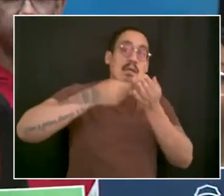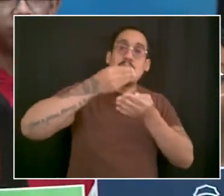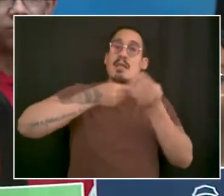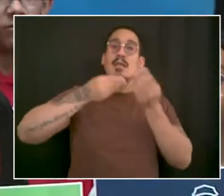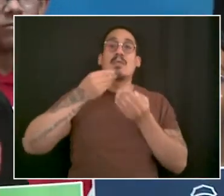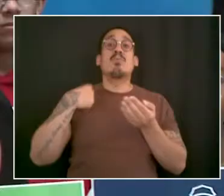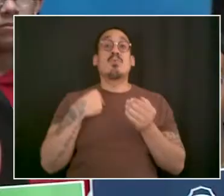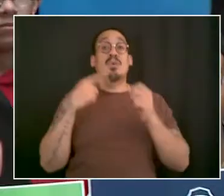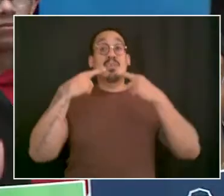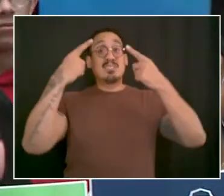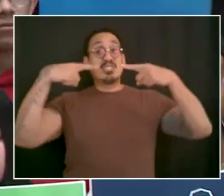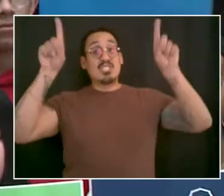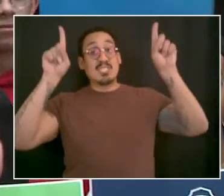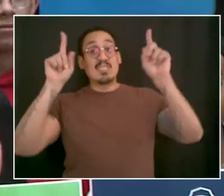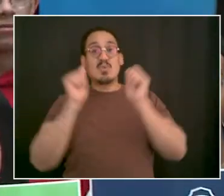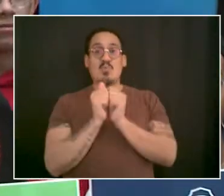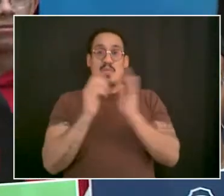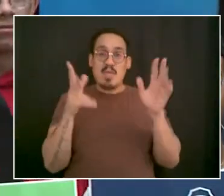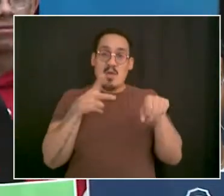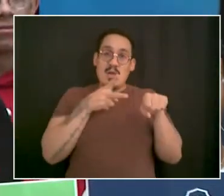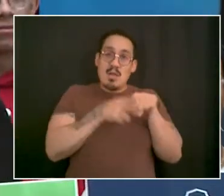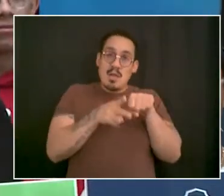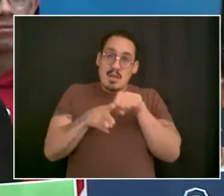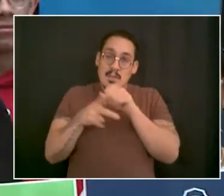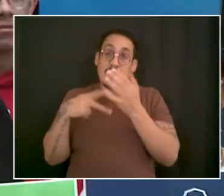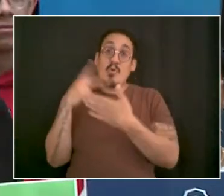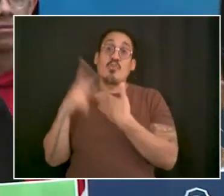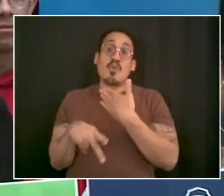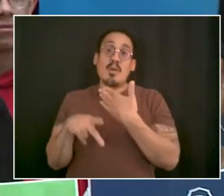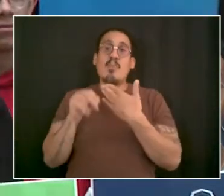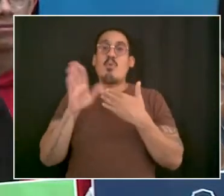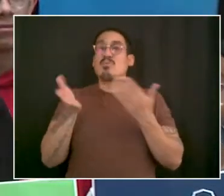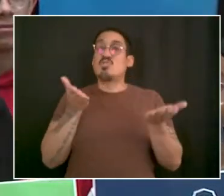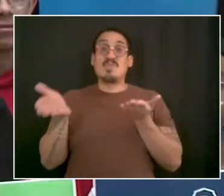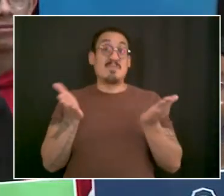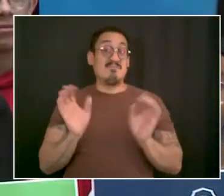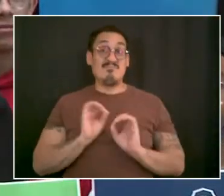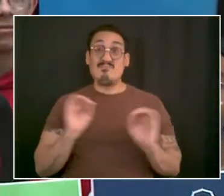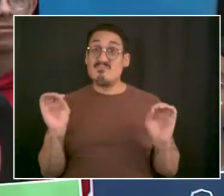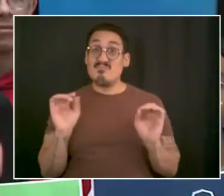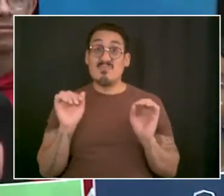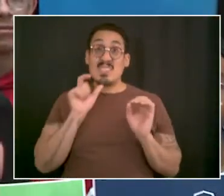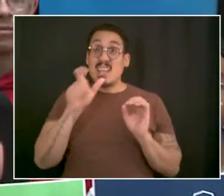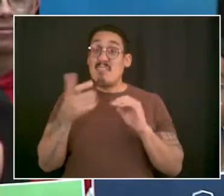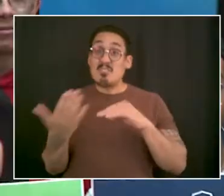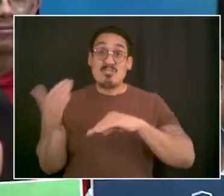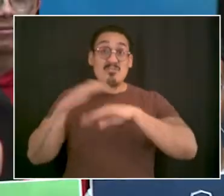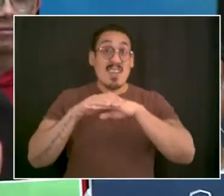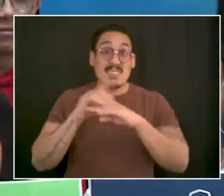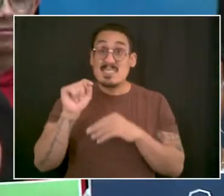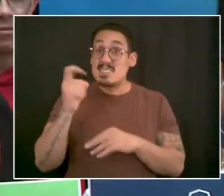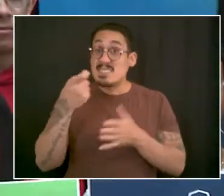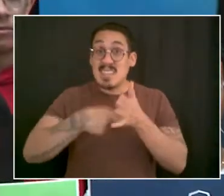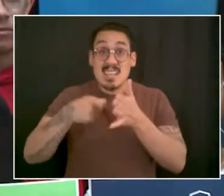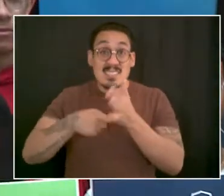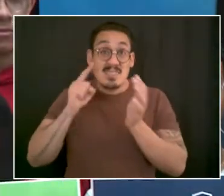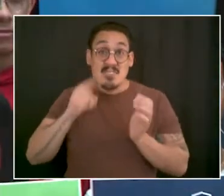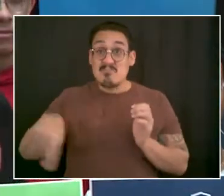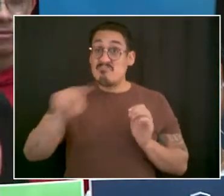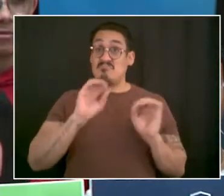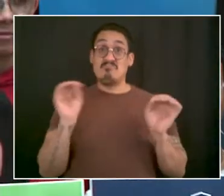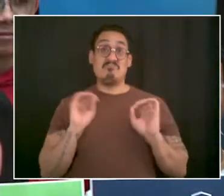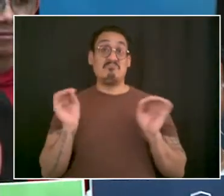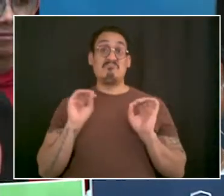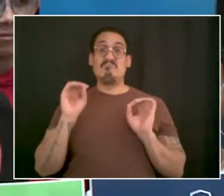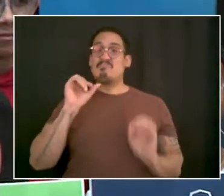cutting programs or services, without raising taxes on New Yorkers by a single penny, and without